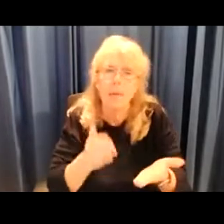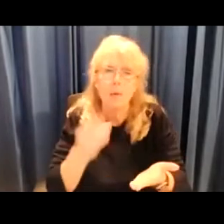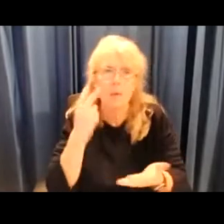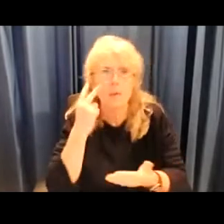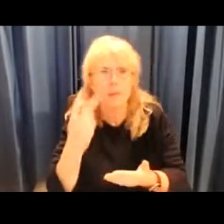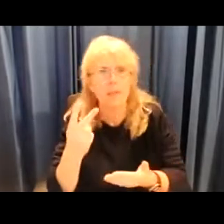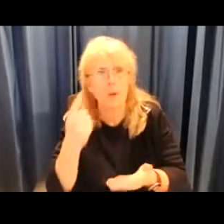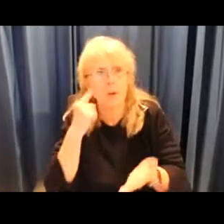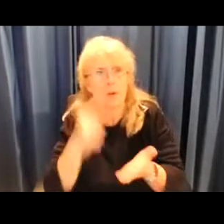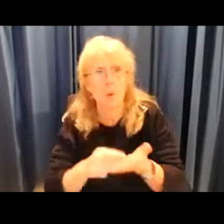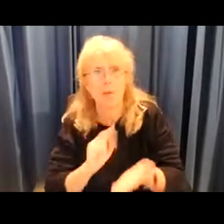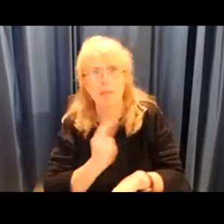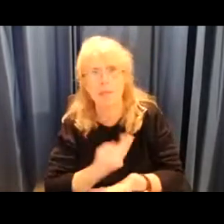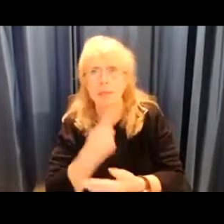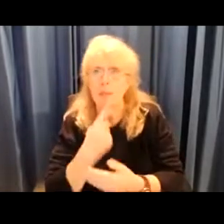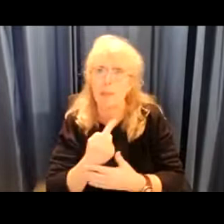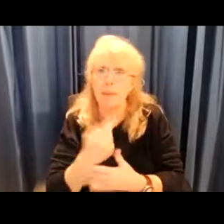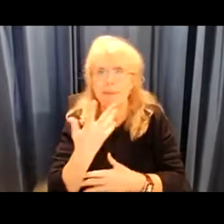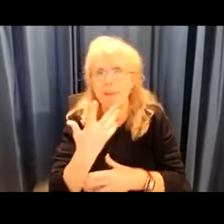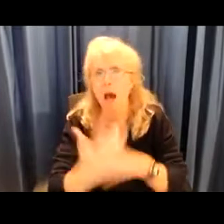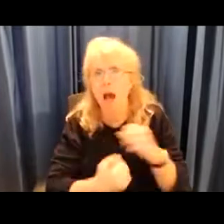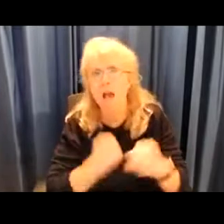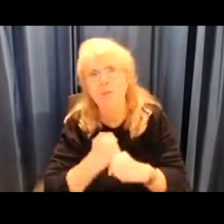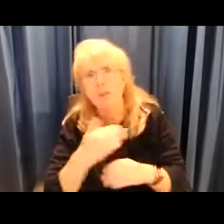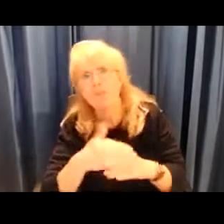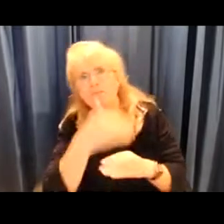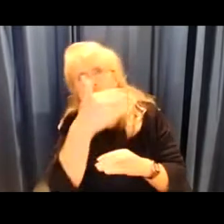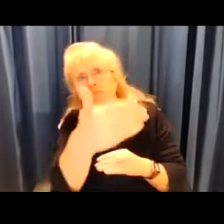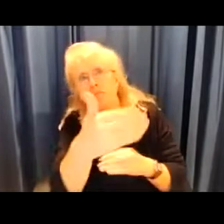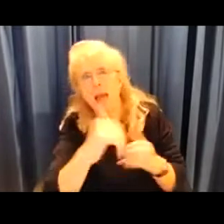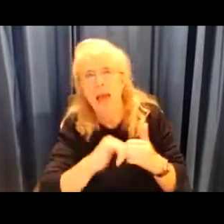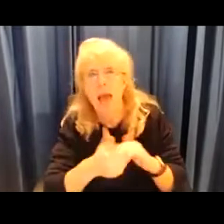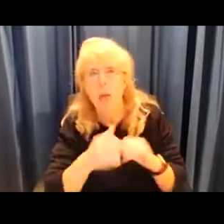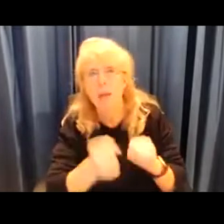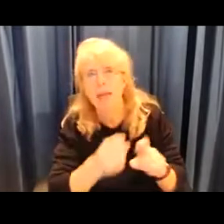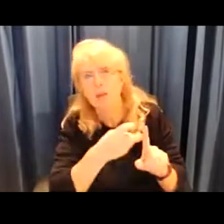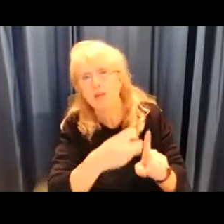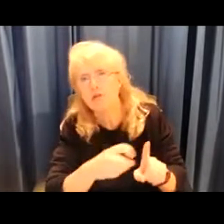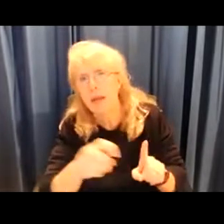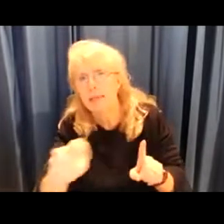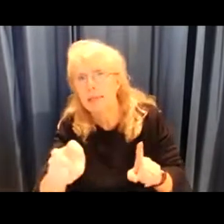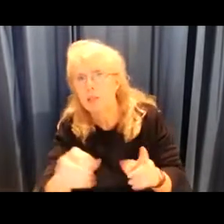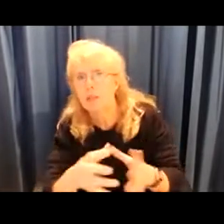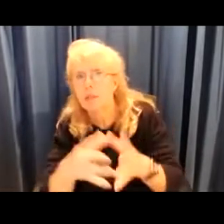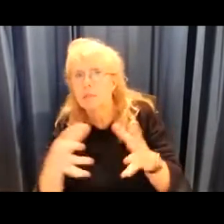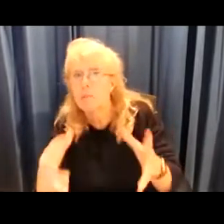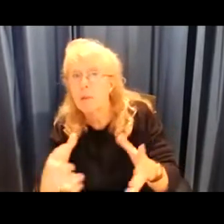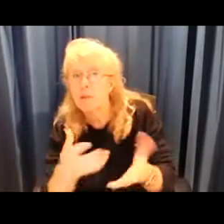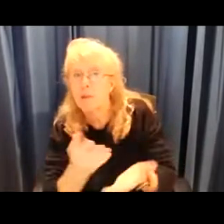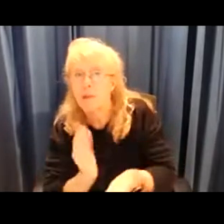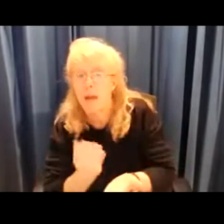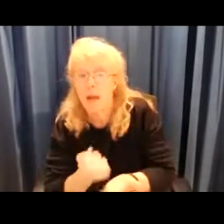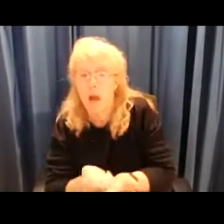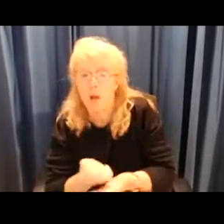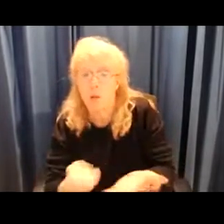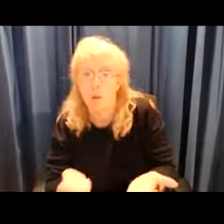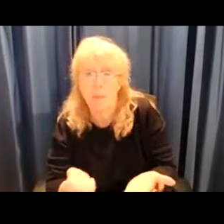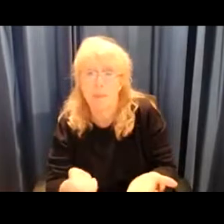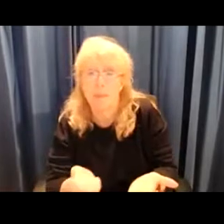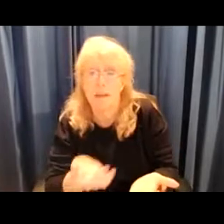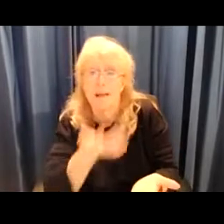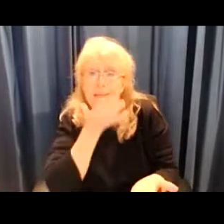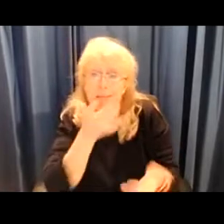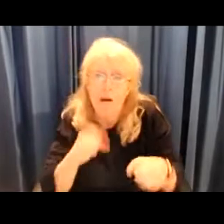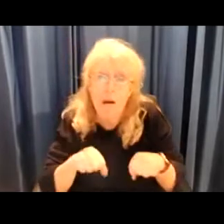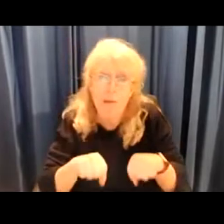a 5-year runway on how we can transition as much of our equipment, lawn mowers and everything